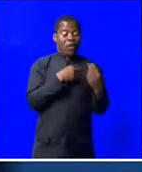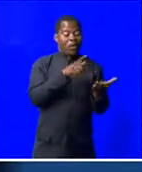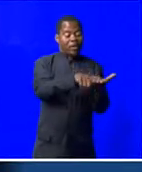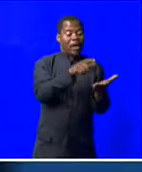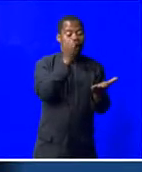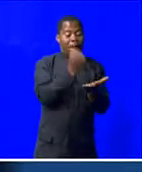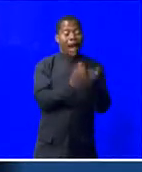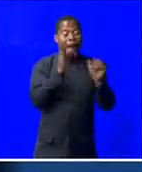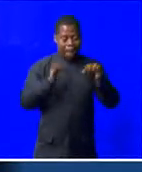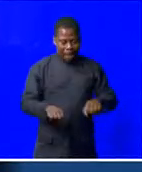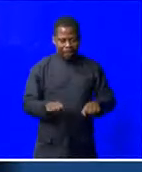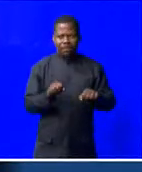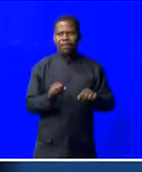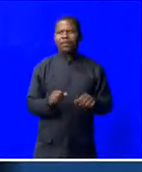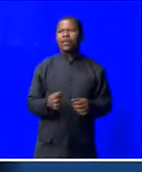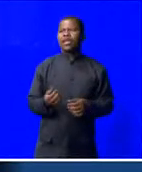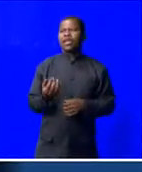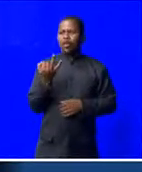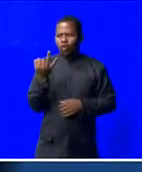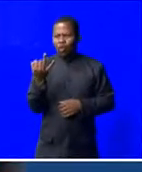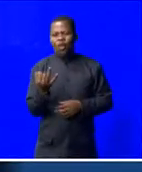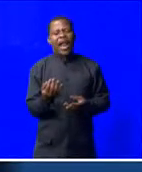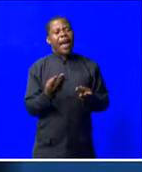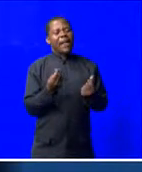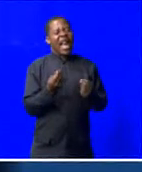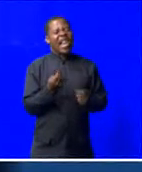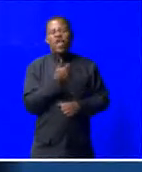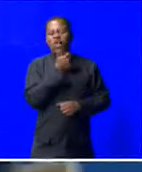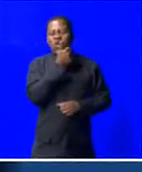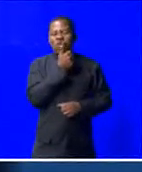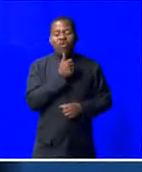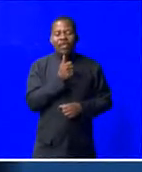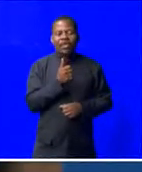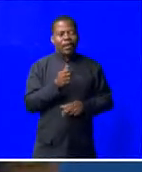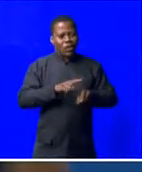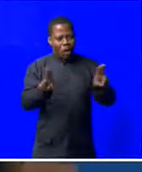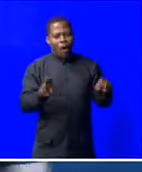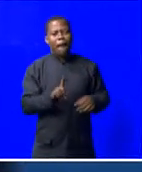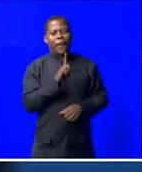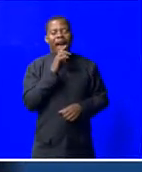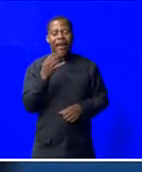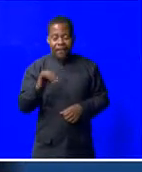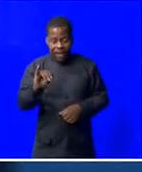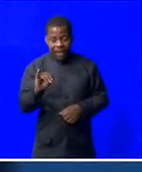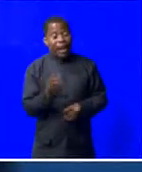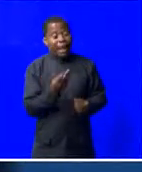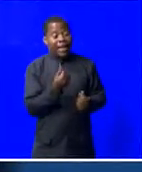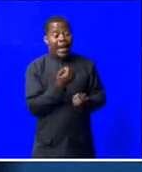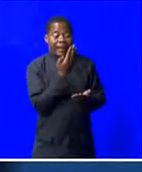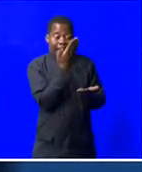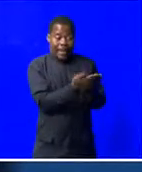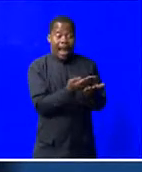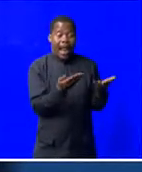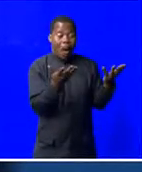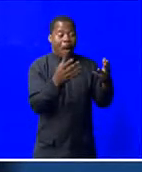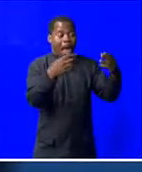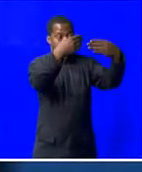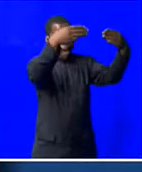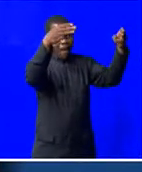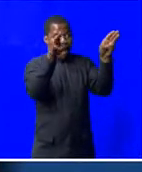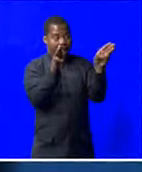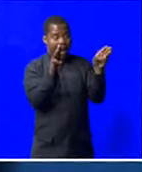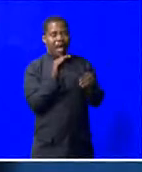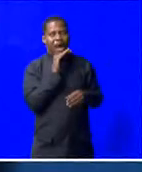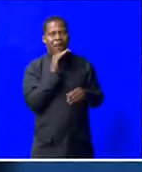Number one. Number two, ayikho imali. Asikhona uspanish imali nje willy-nilly. Vele konke ndlule parliament. So le system loko